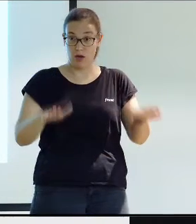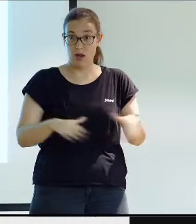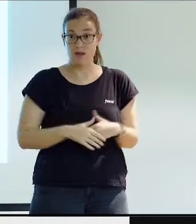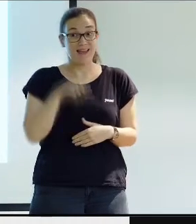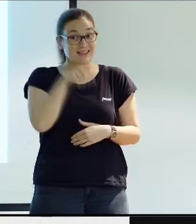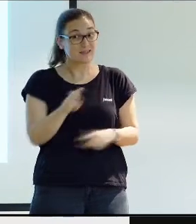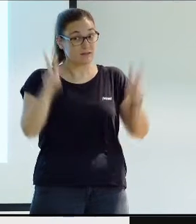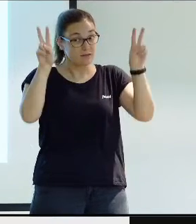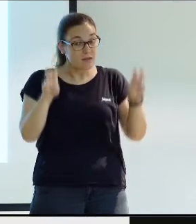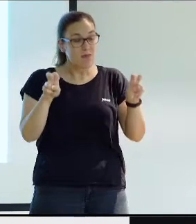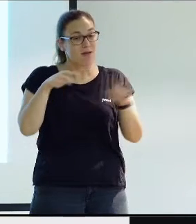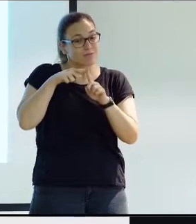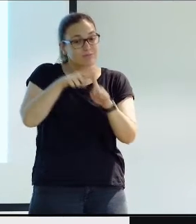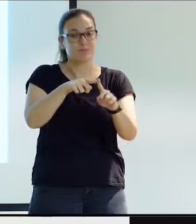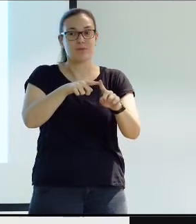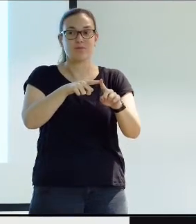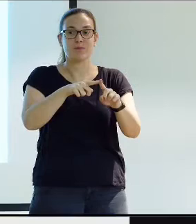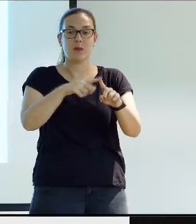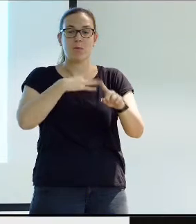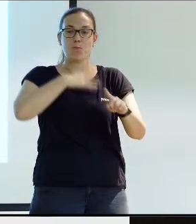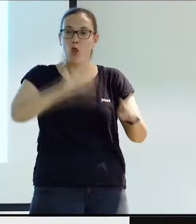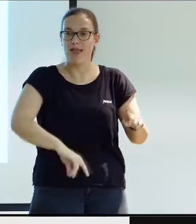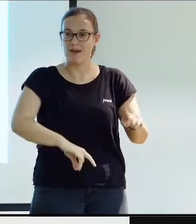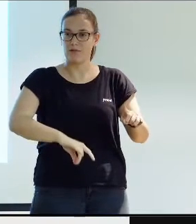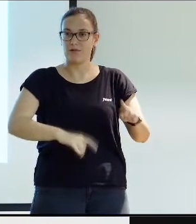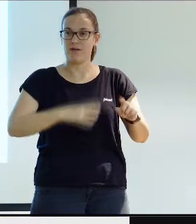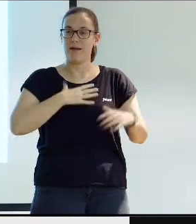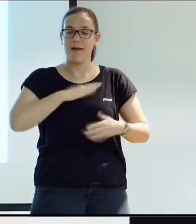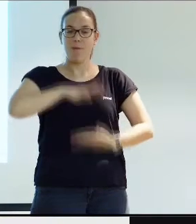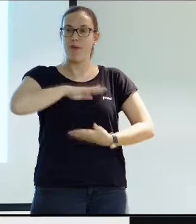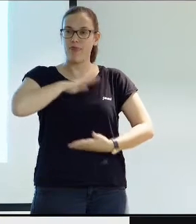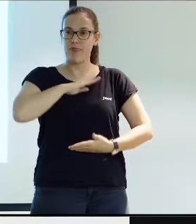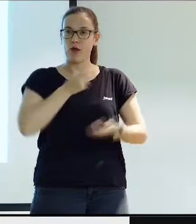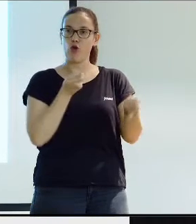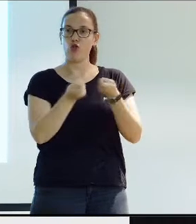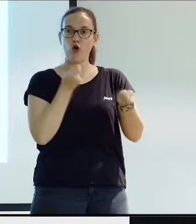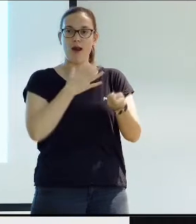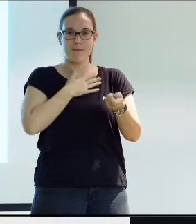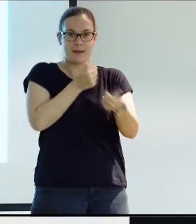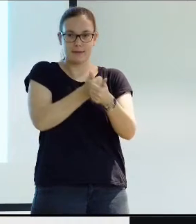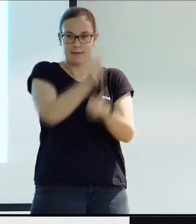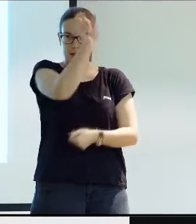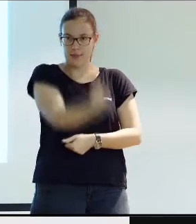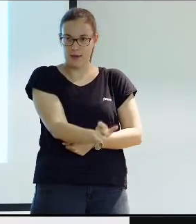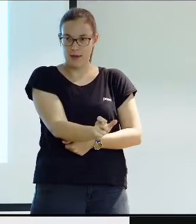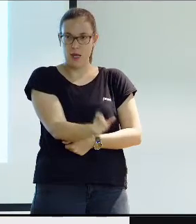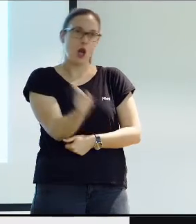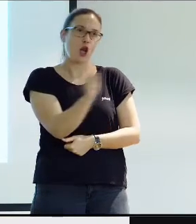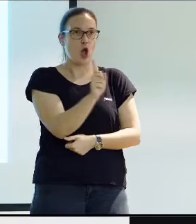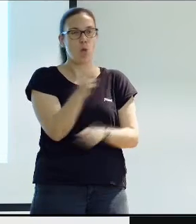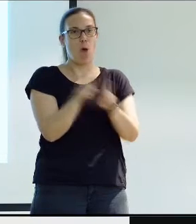is about being able to control the assistance and not being forced